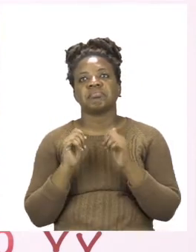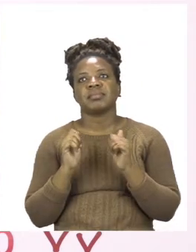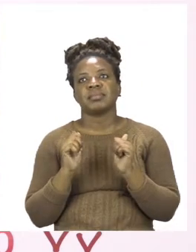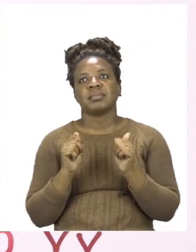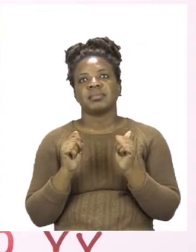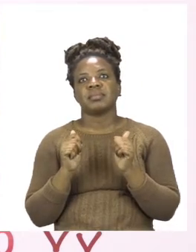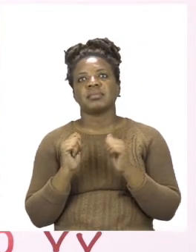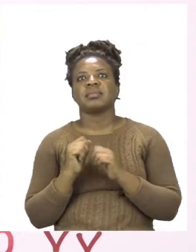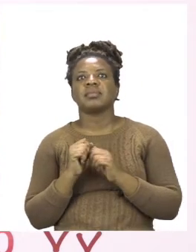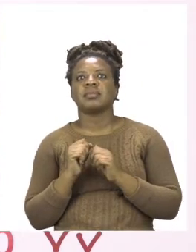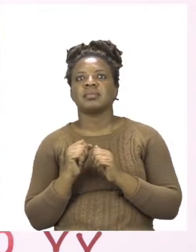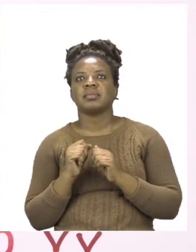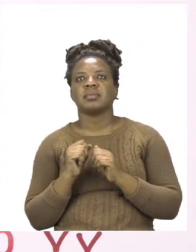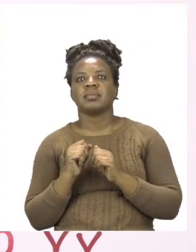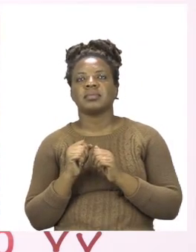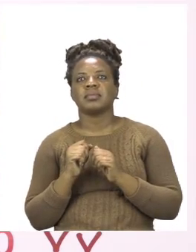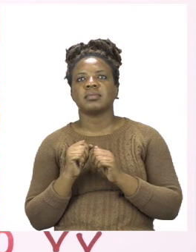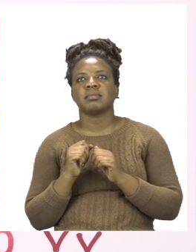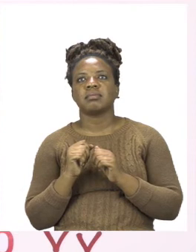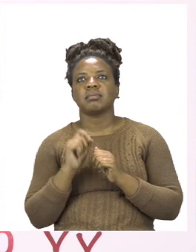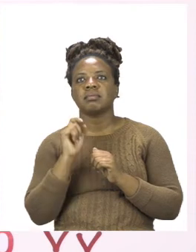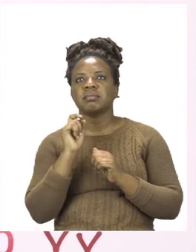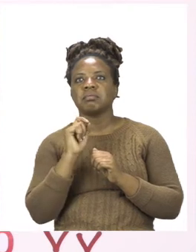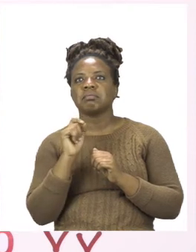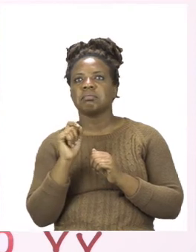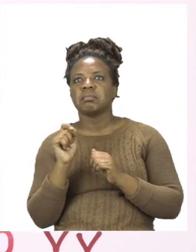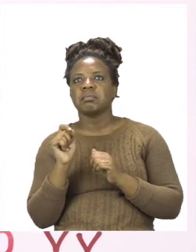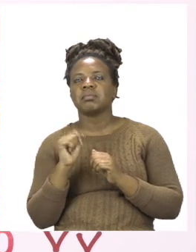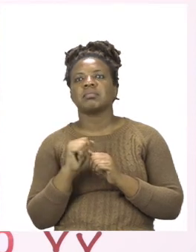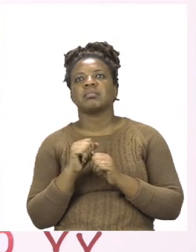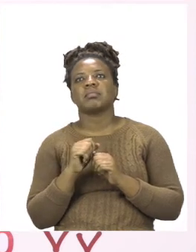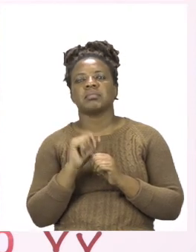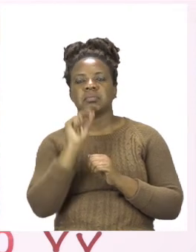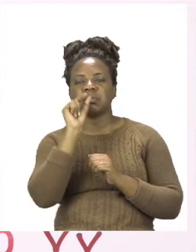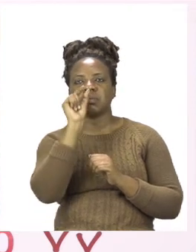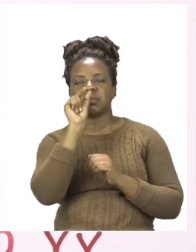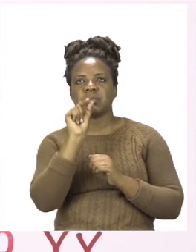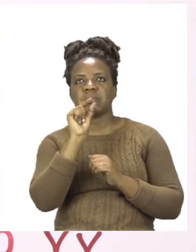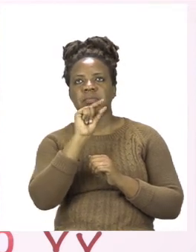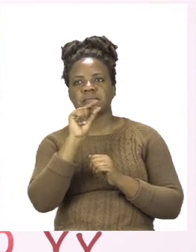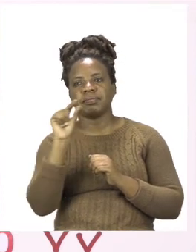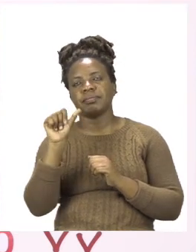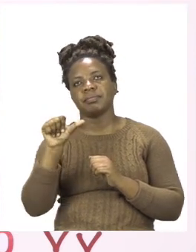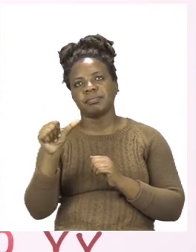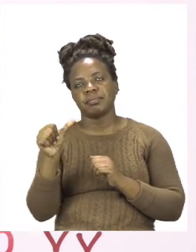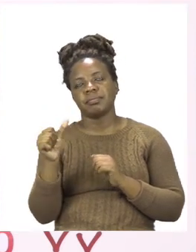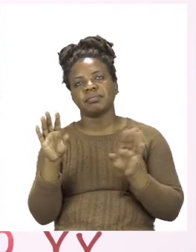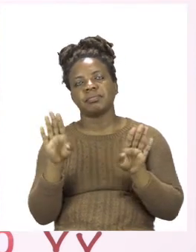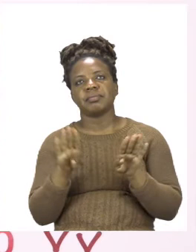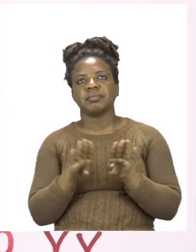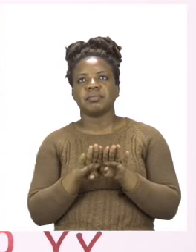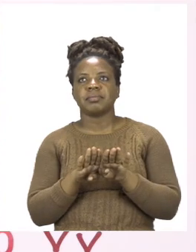2s. So, now that we have written at least one of the crossword puzzles, it's up to you to do the rest. Make sure